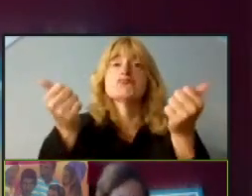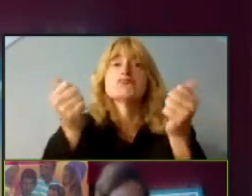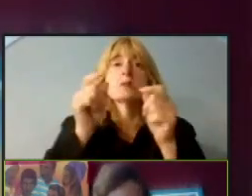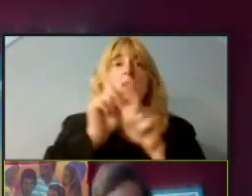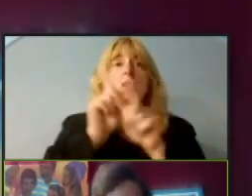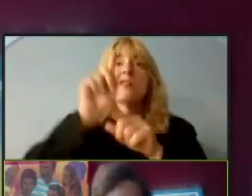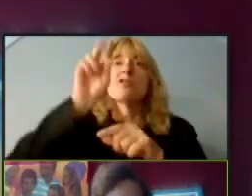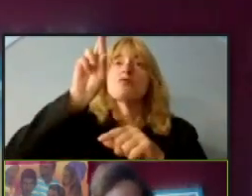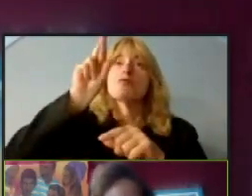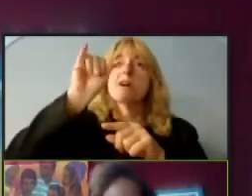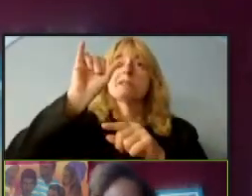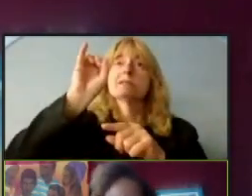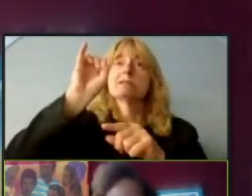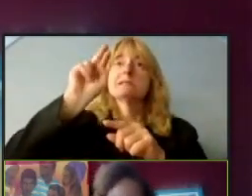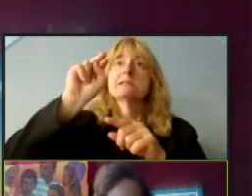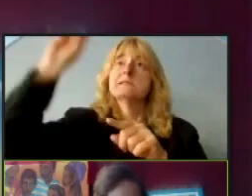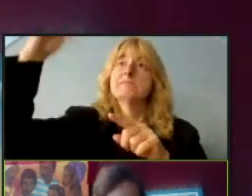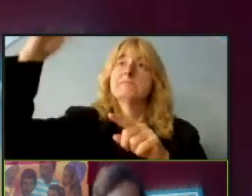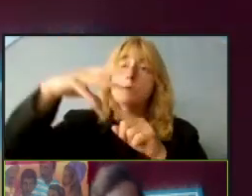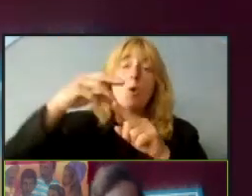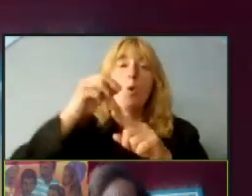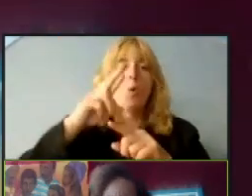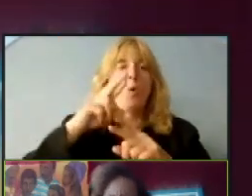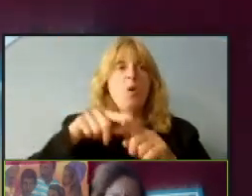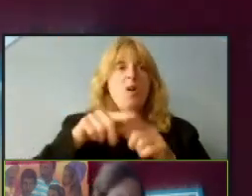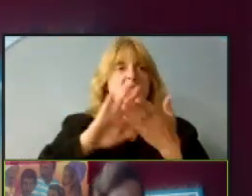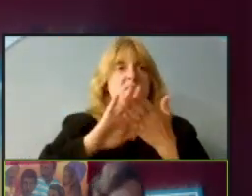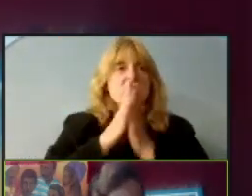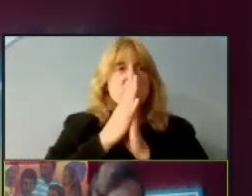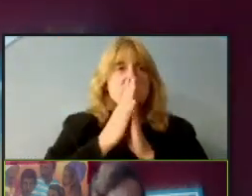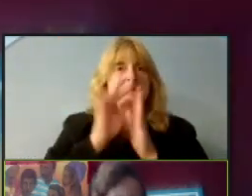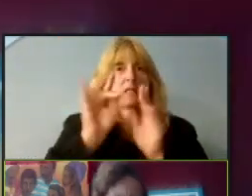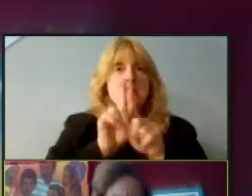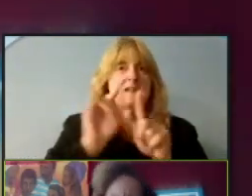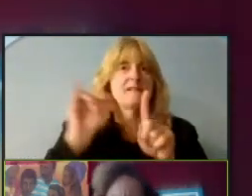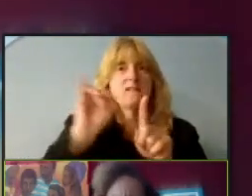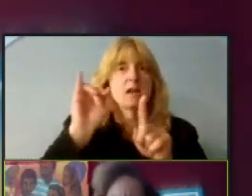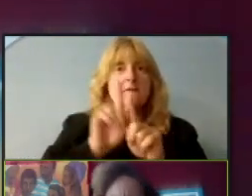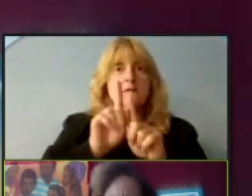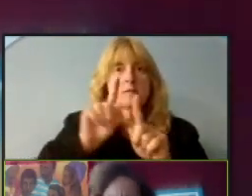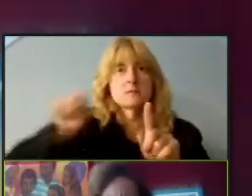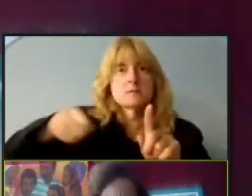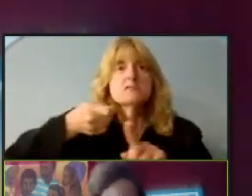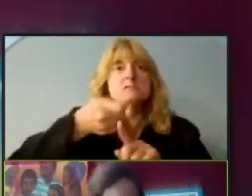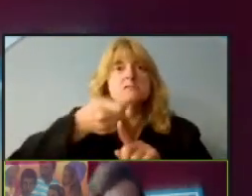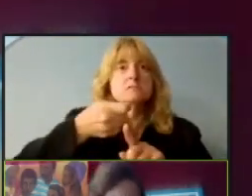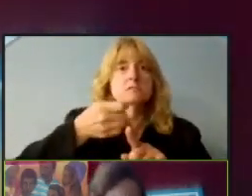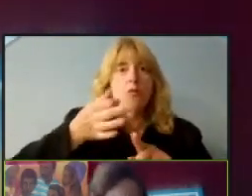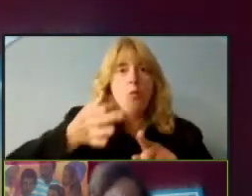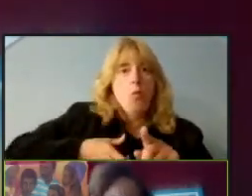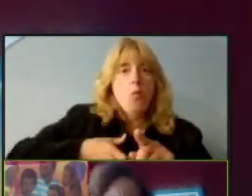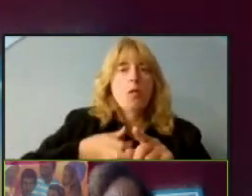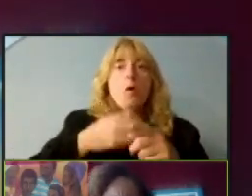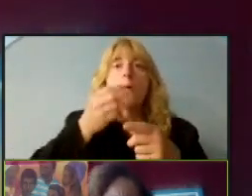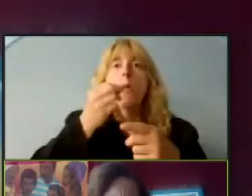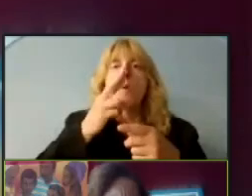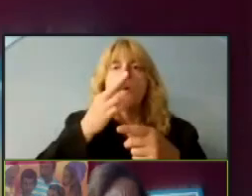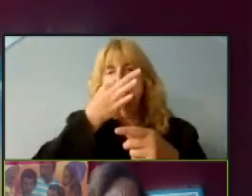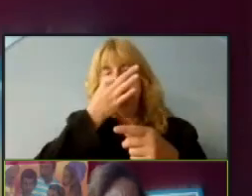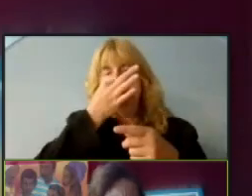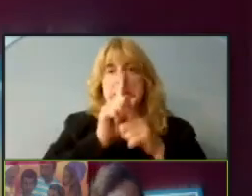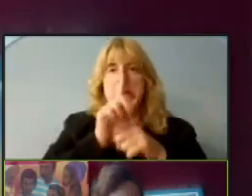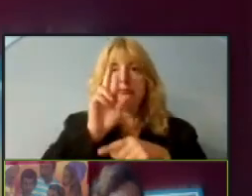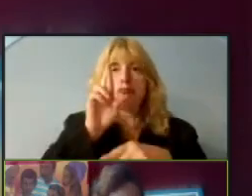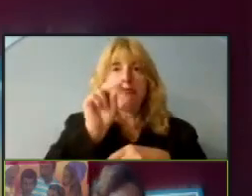then run? Does it stink like rotten meat, or crust and sugar all over,